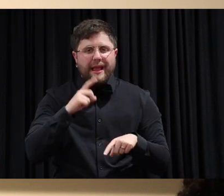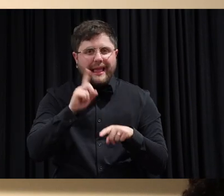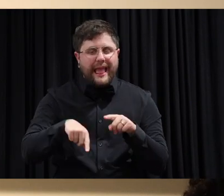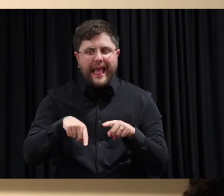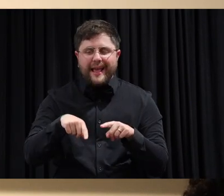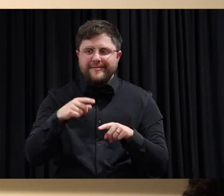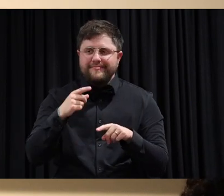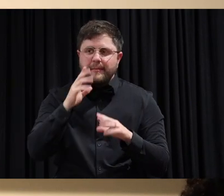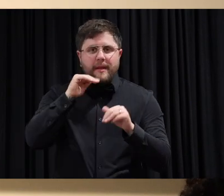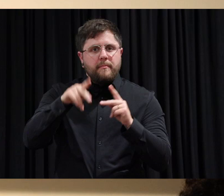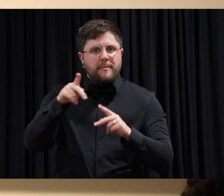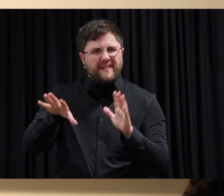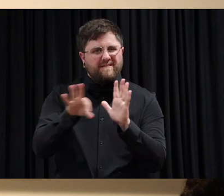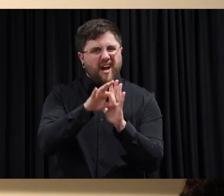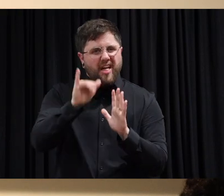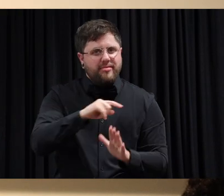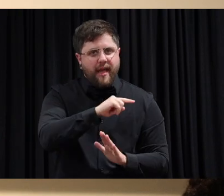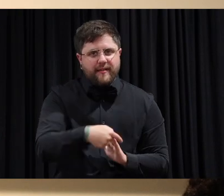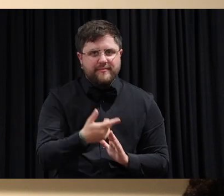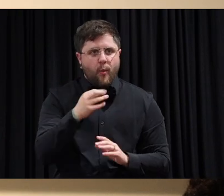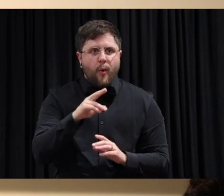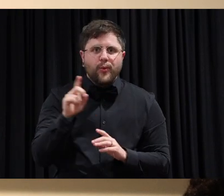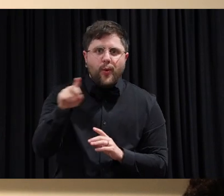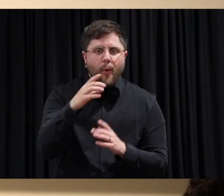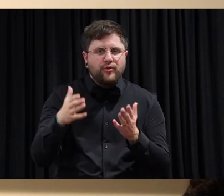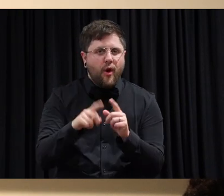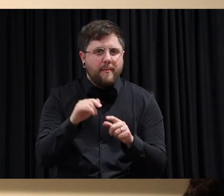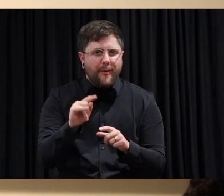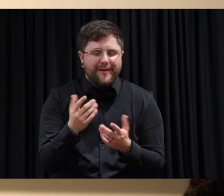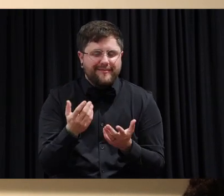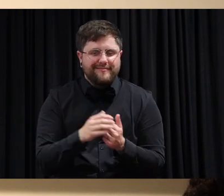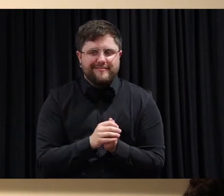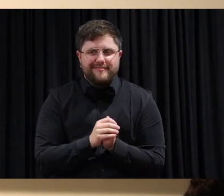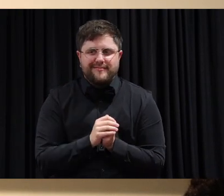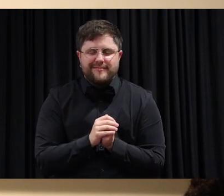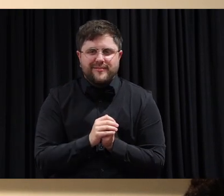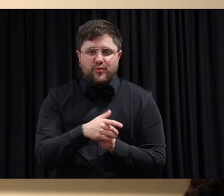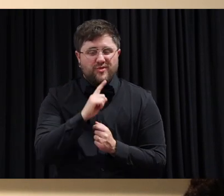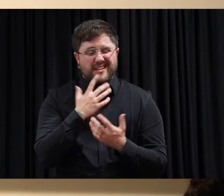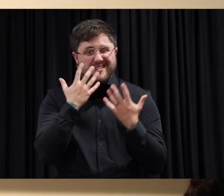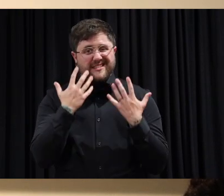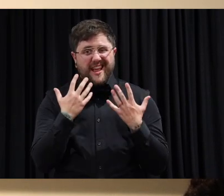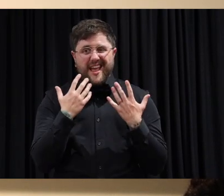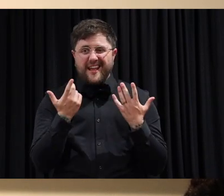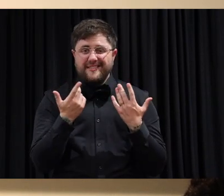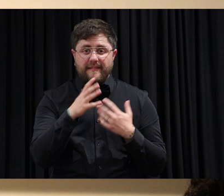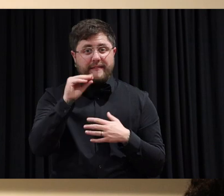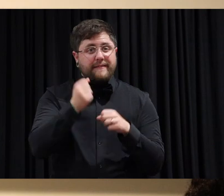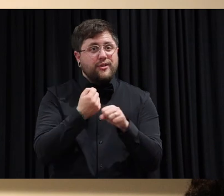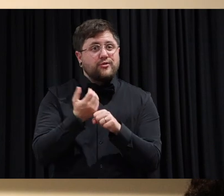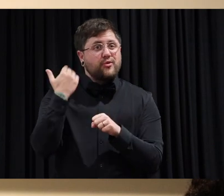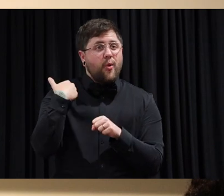and coming into our centers, our financial centers, to talk about it. It is a sad reality that whether it was 50 years ago